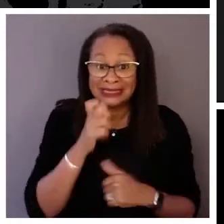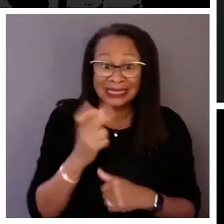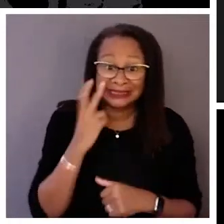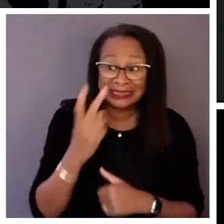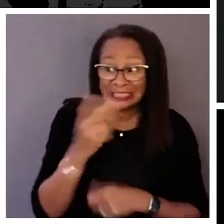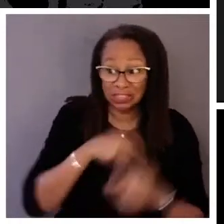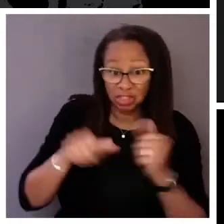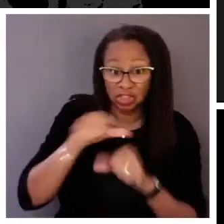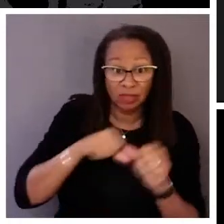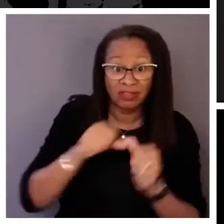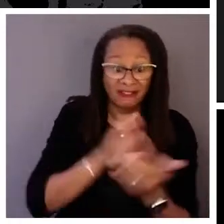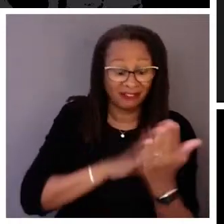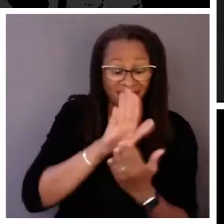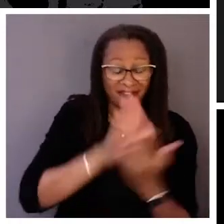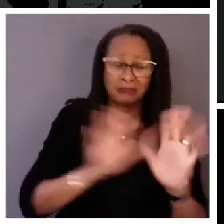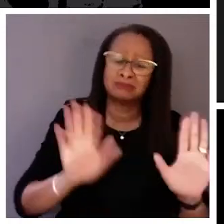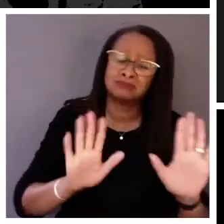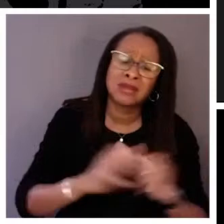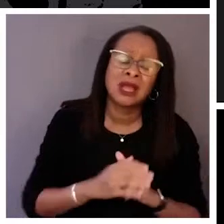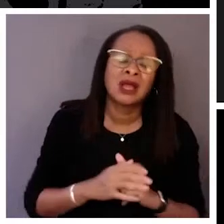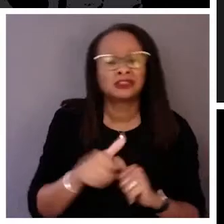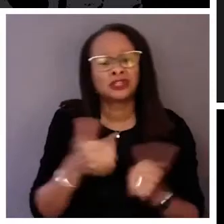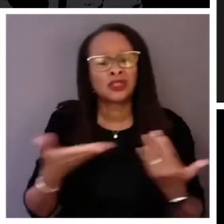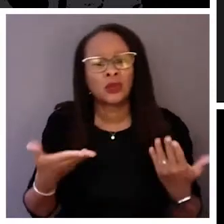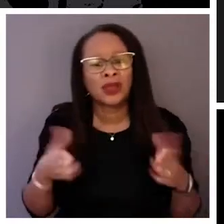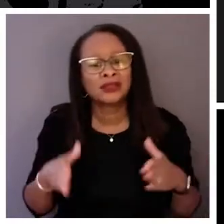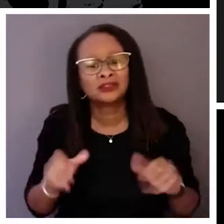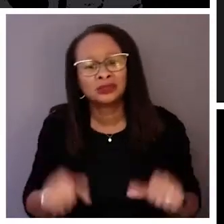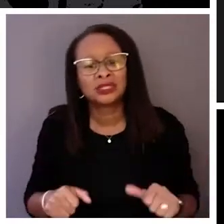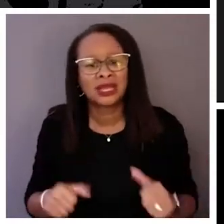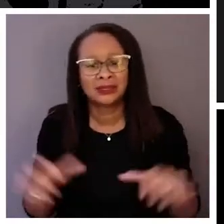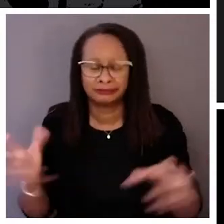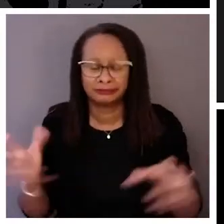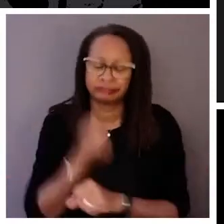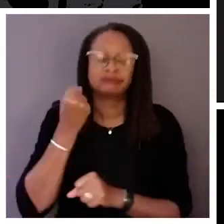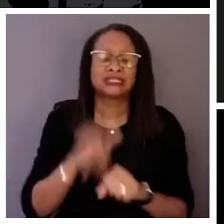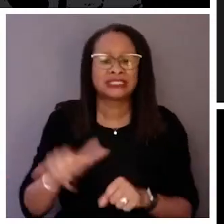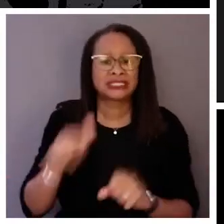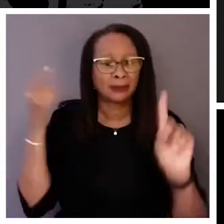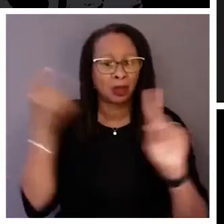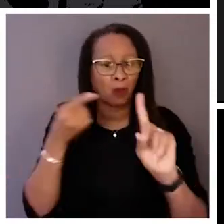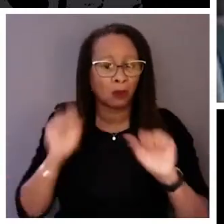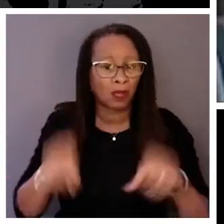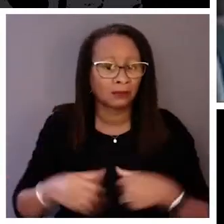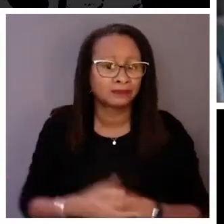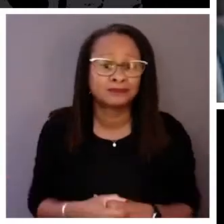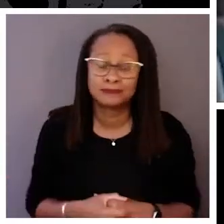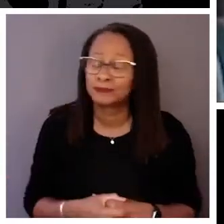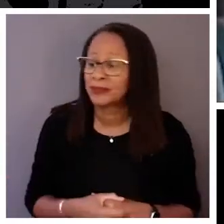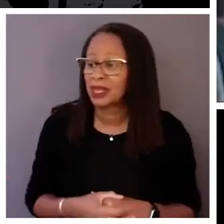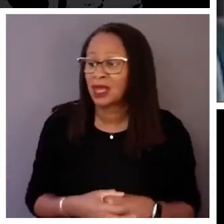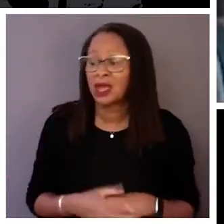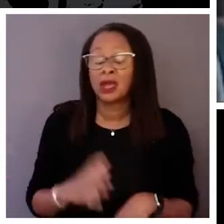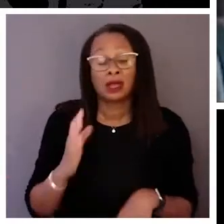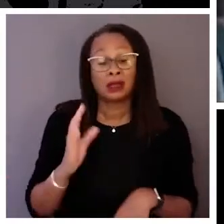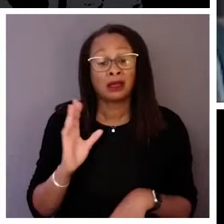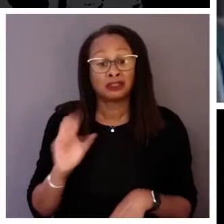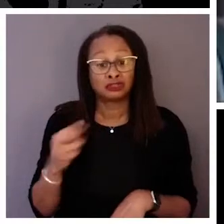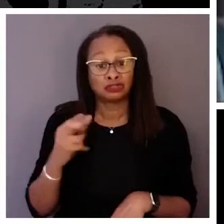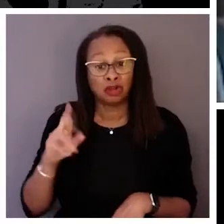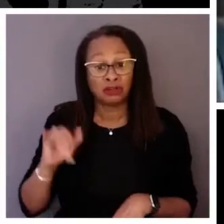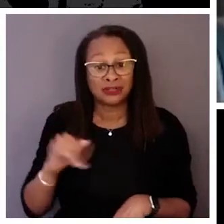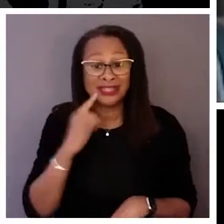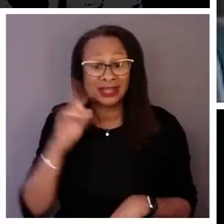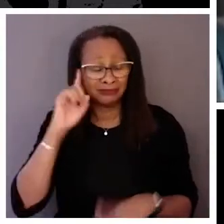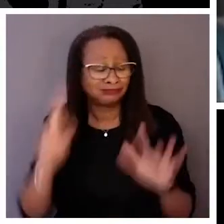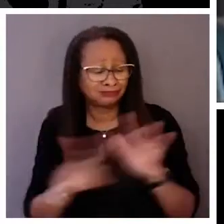seeing each other in the same place, but there's other ways that you can do it where you can still achieve the same goal. Right, I was going to say, because I know some actors have